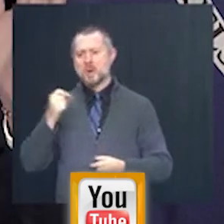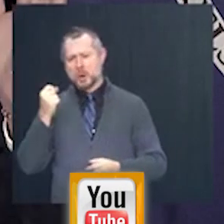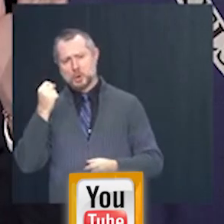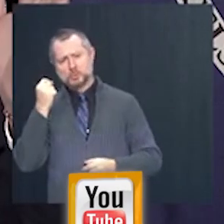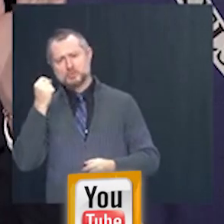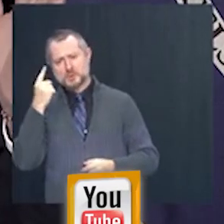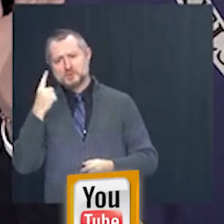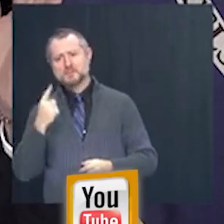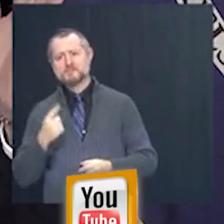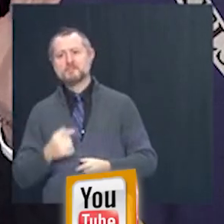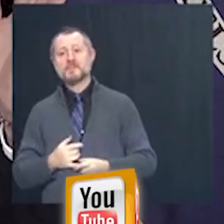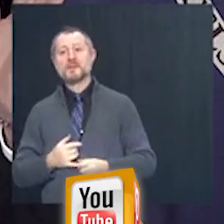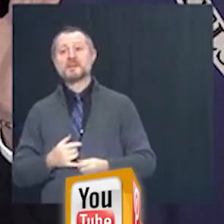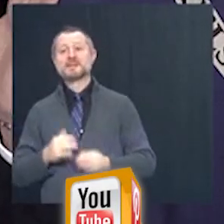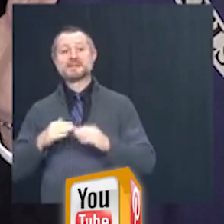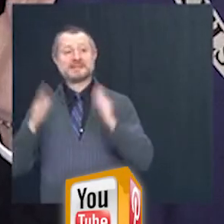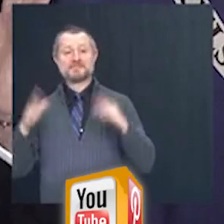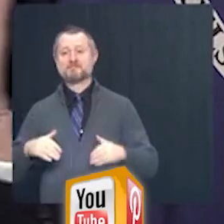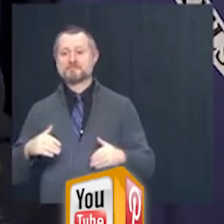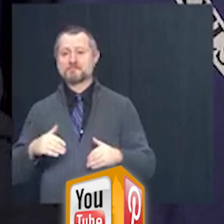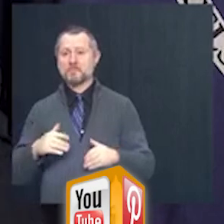The system wasn't overwhelmed.